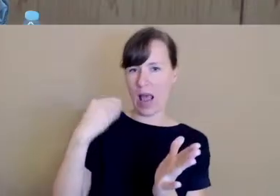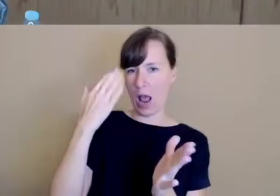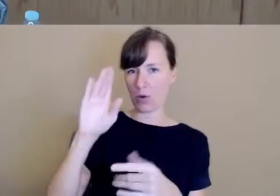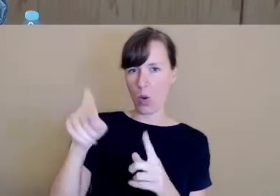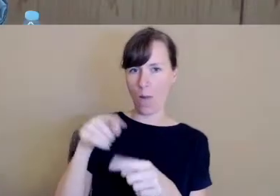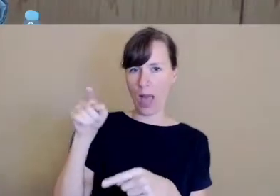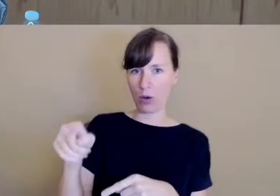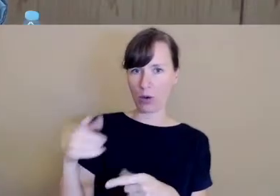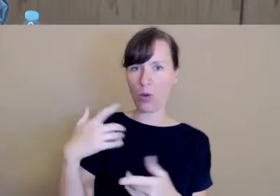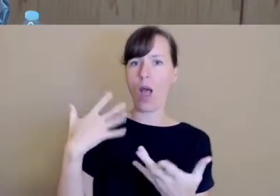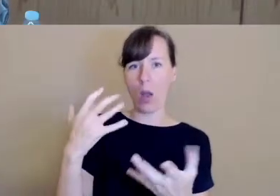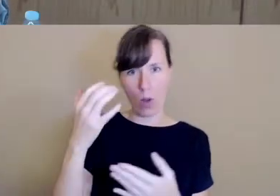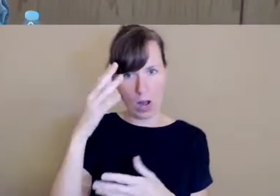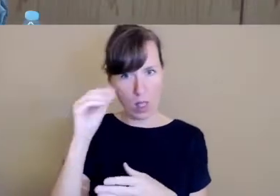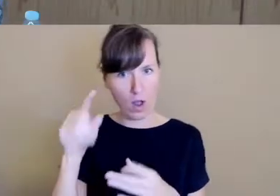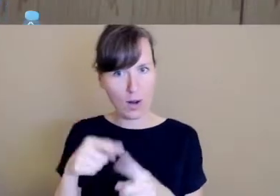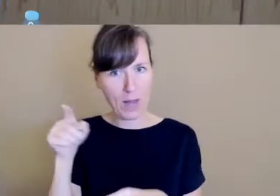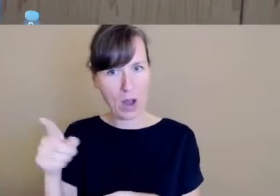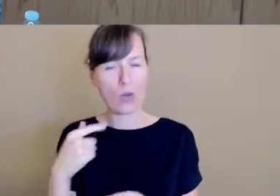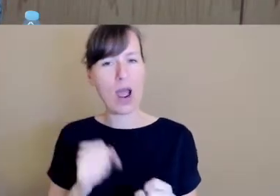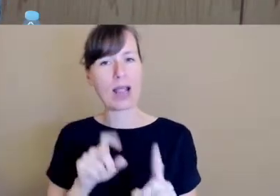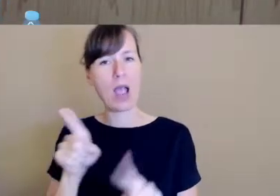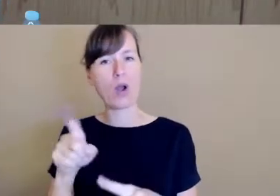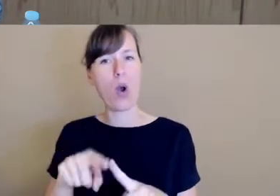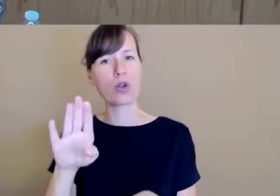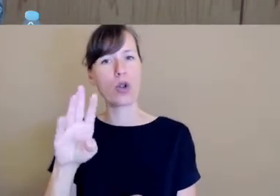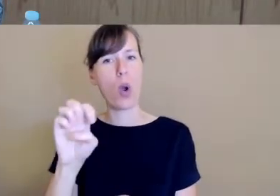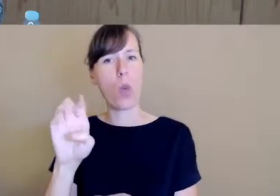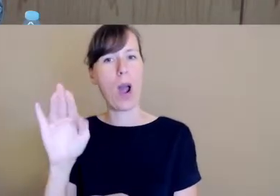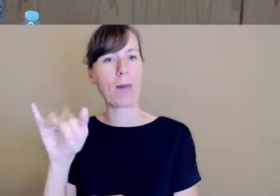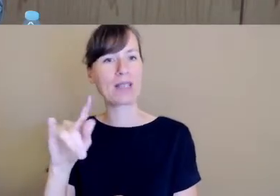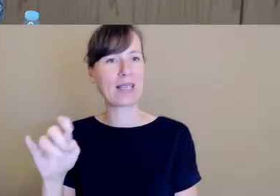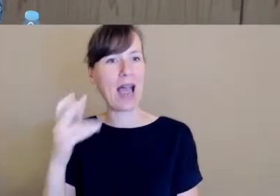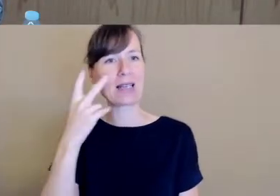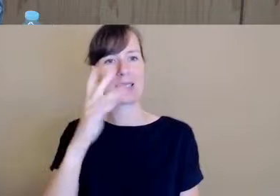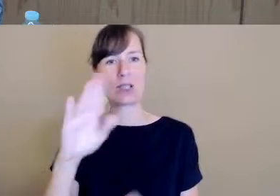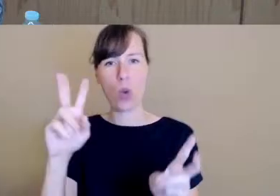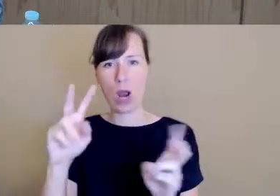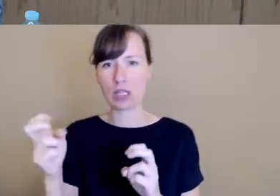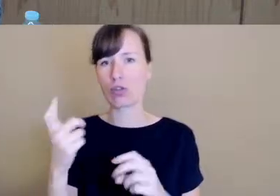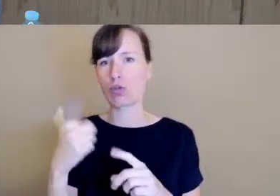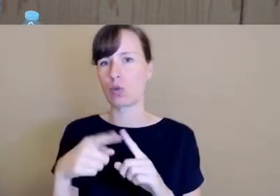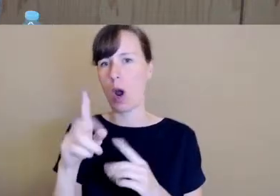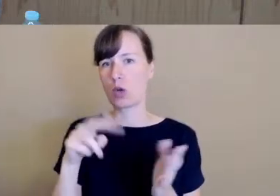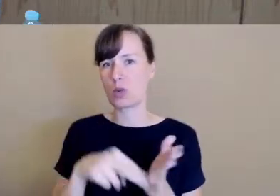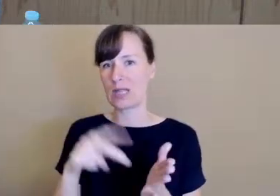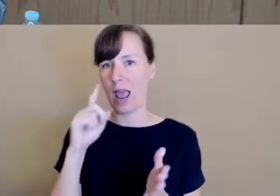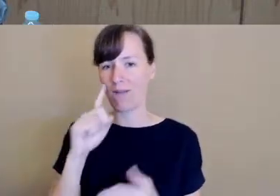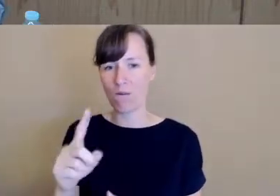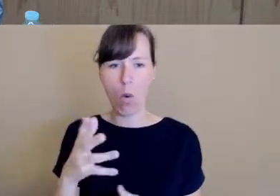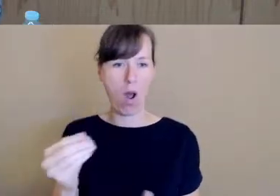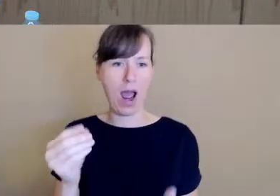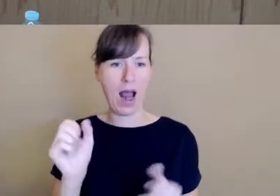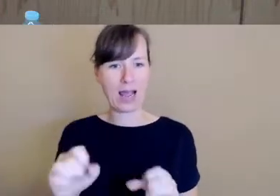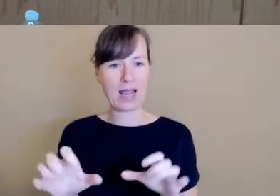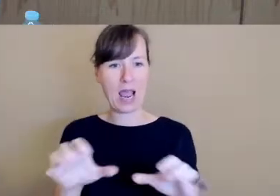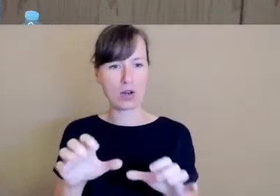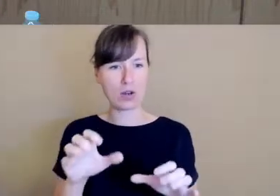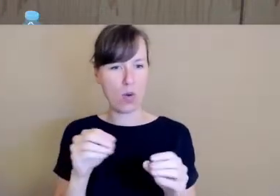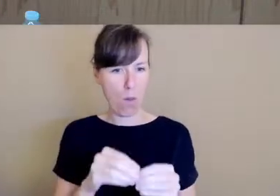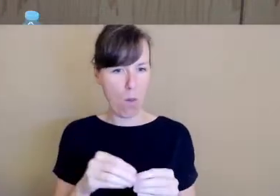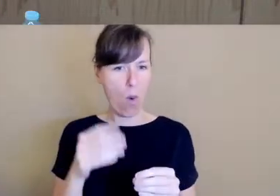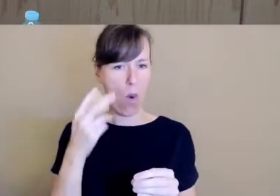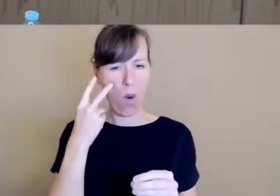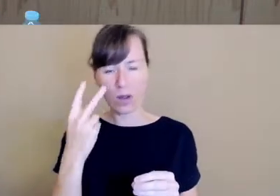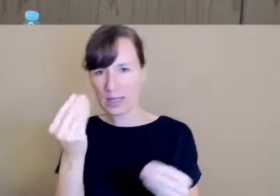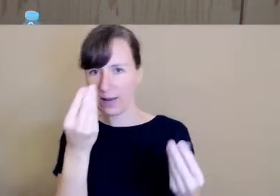it, I can go to your website, see what your issues are, see what you stand for, and I can get more informed and see what you do, what you've done in the community, whether your